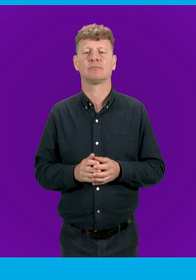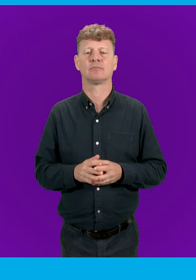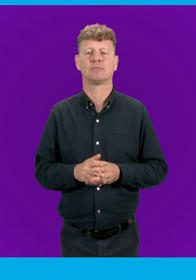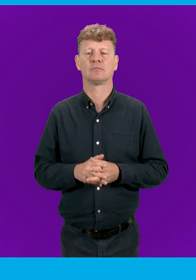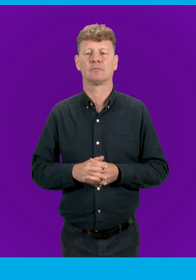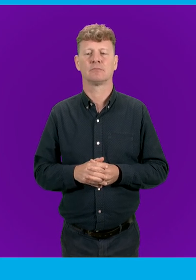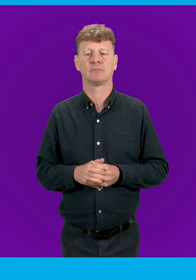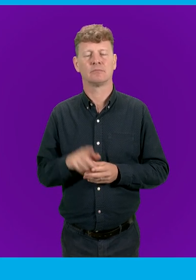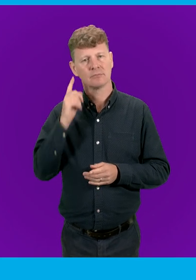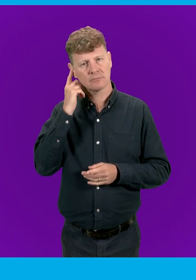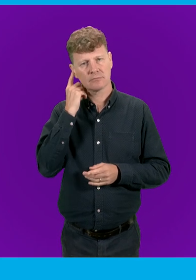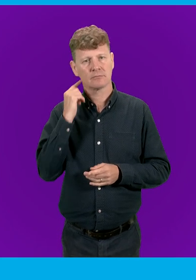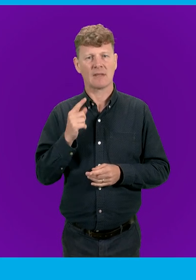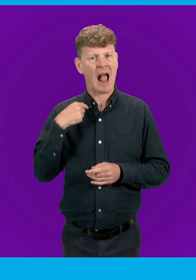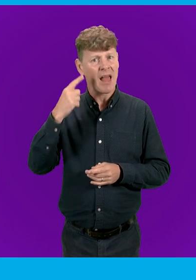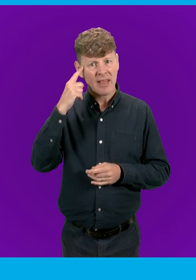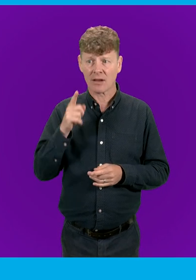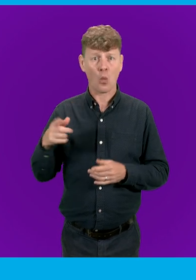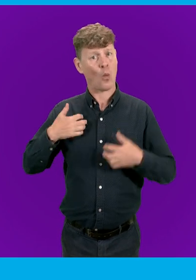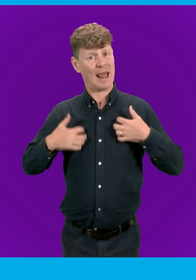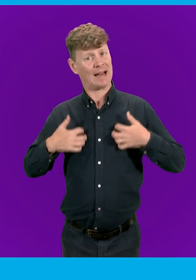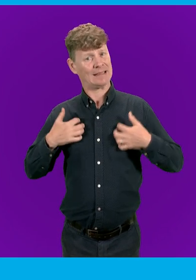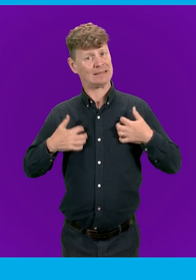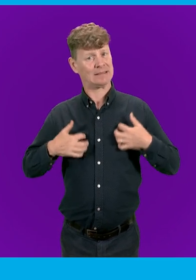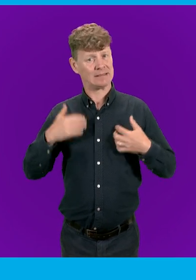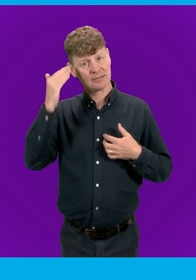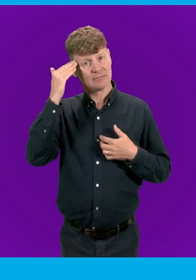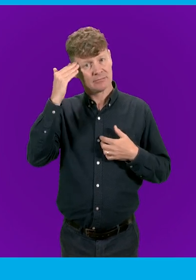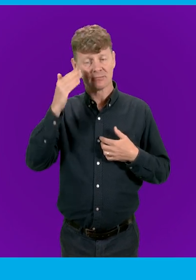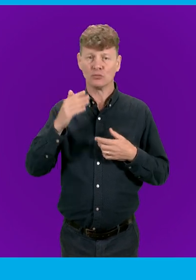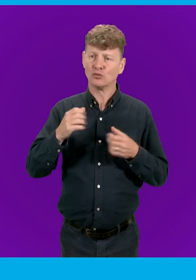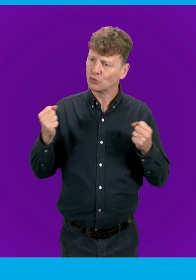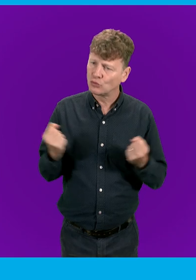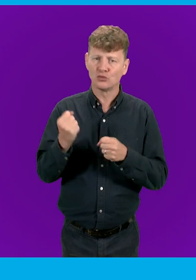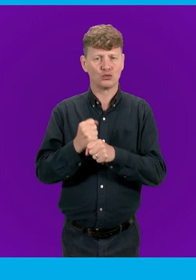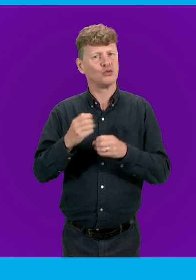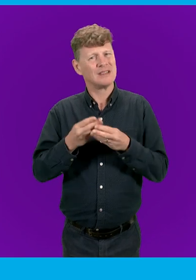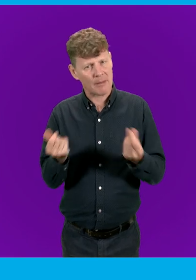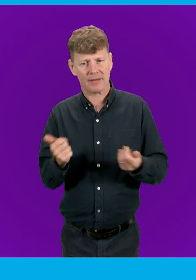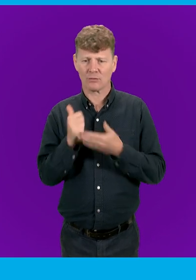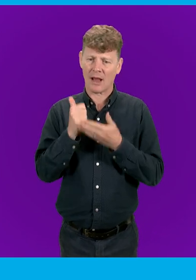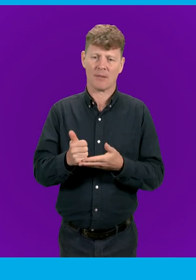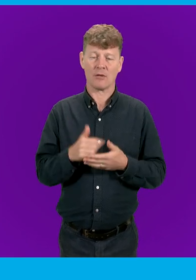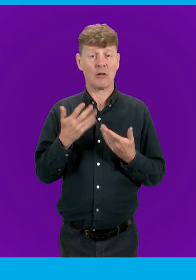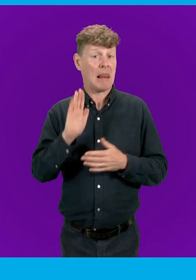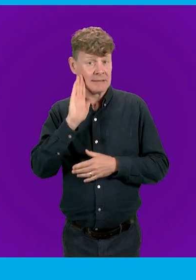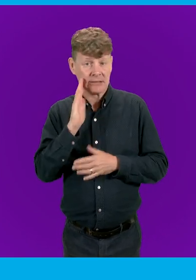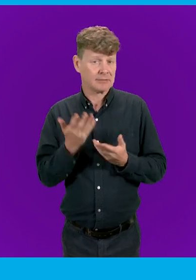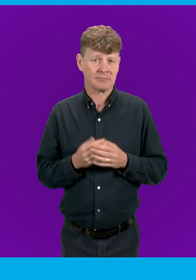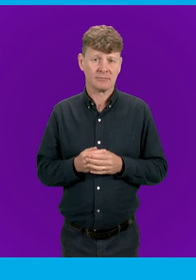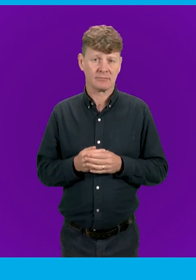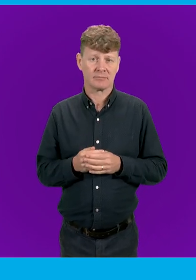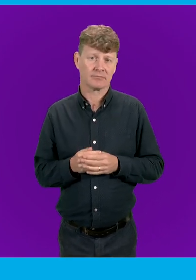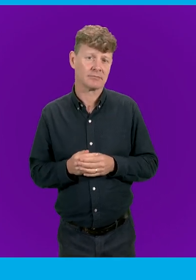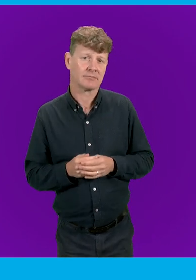I think it's just the willingness to actually do something about it and to help, even just listen. It's